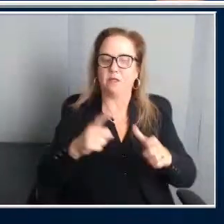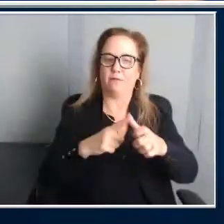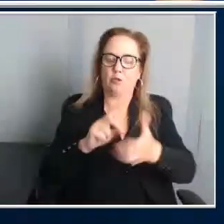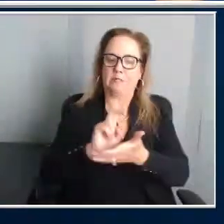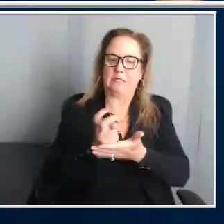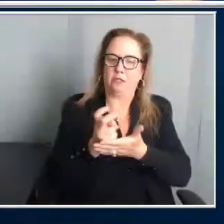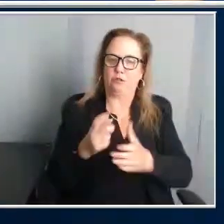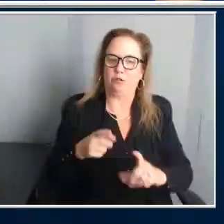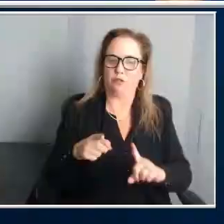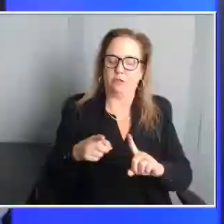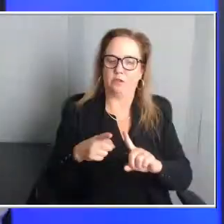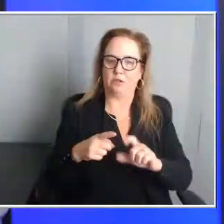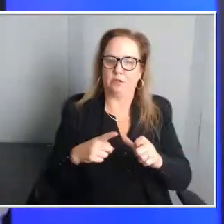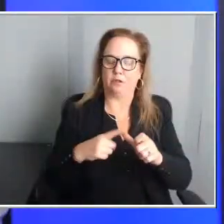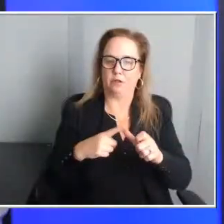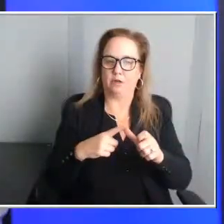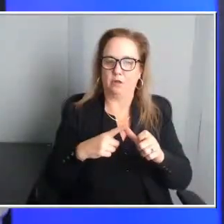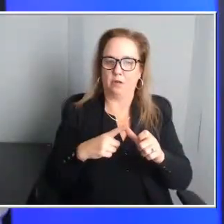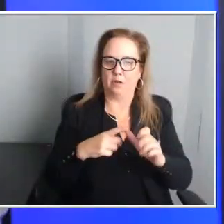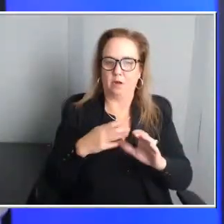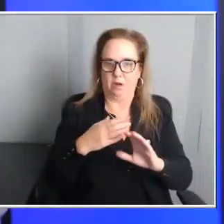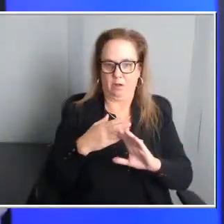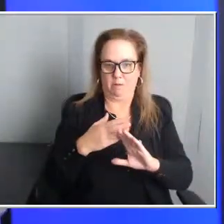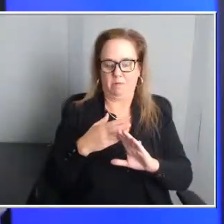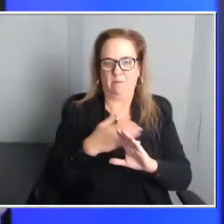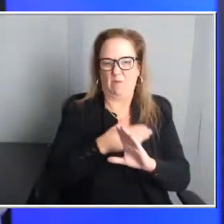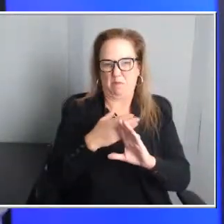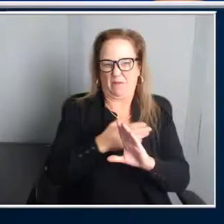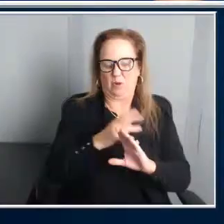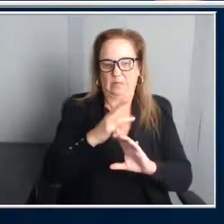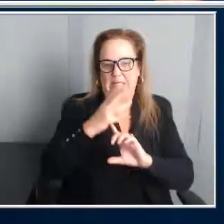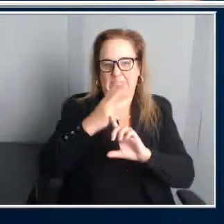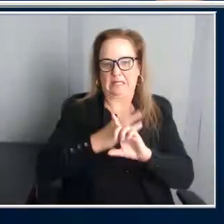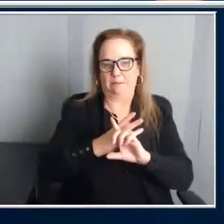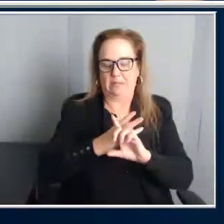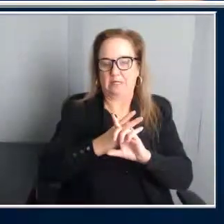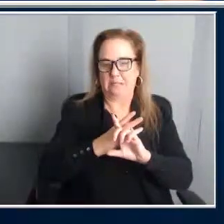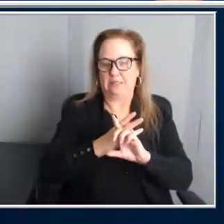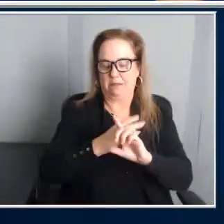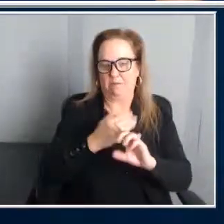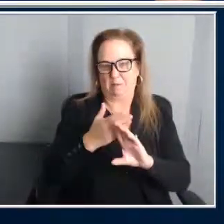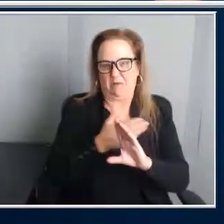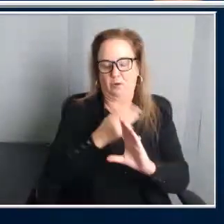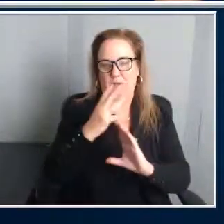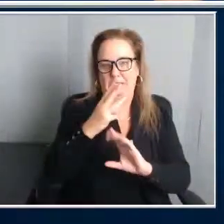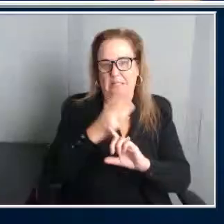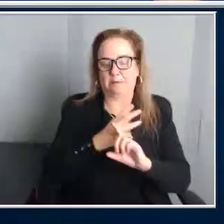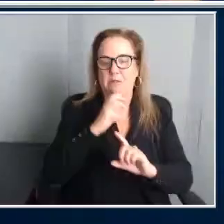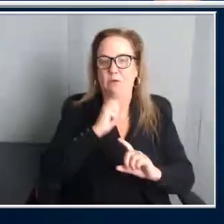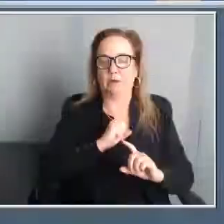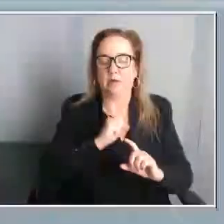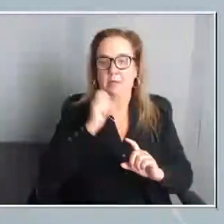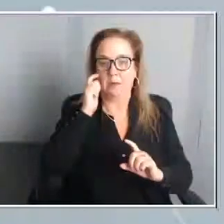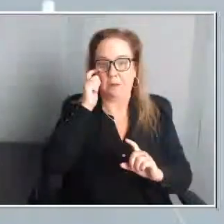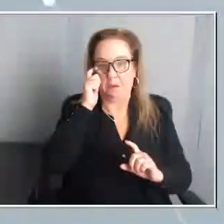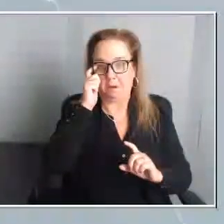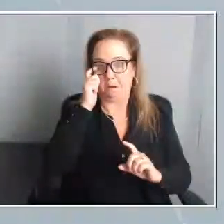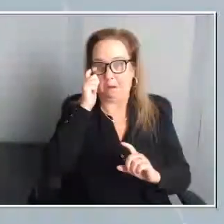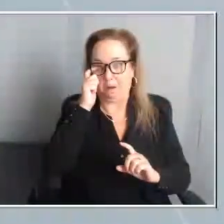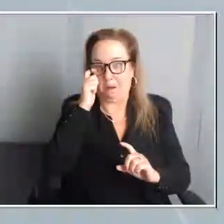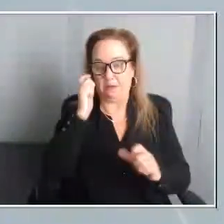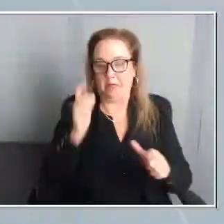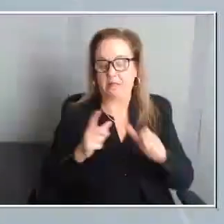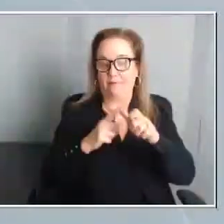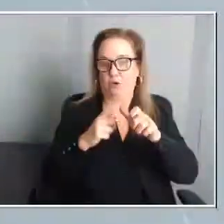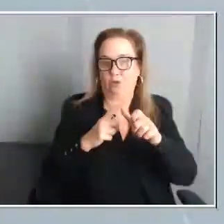He was 2 days short of being 6 months old. Oh, wow. And then how often did they happen? Well, when he was a baby, he had that first one. It